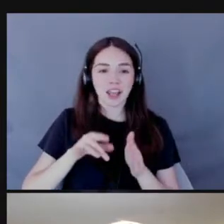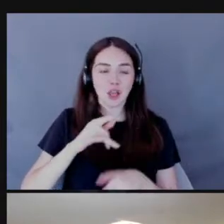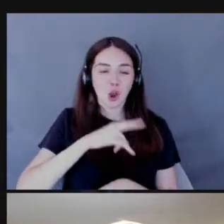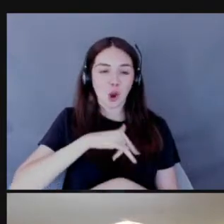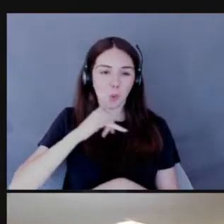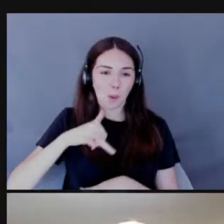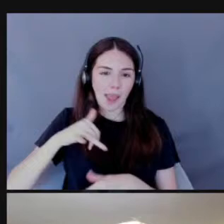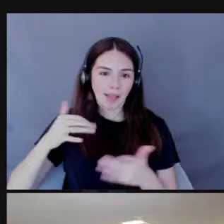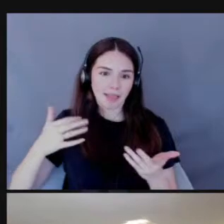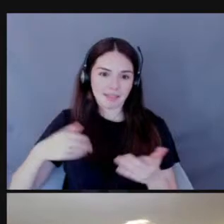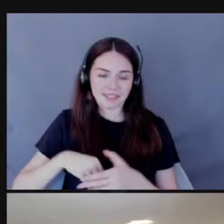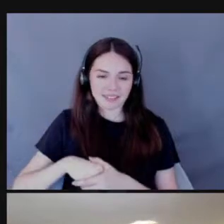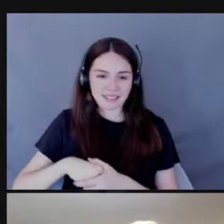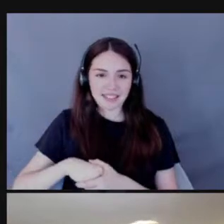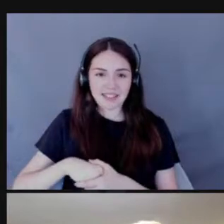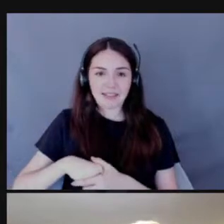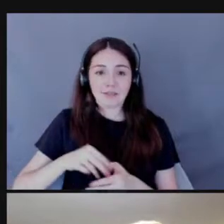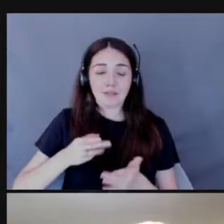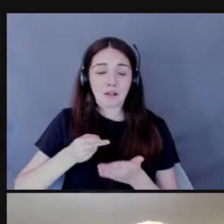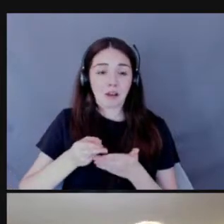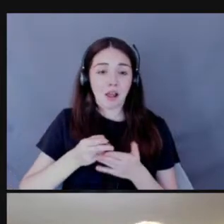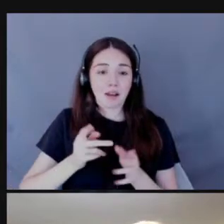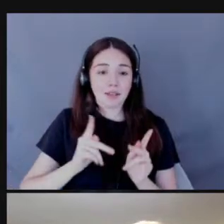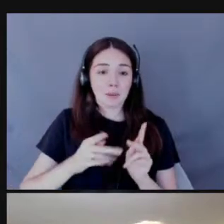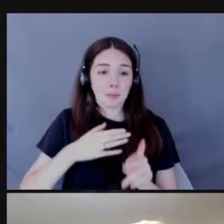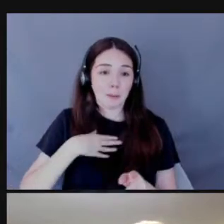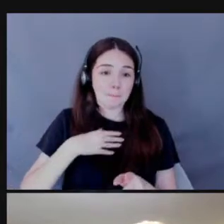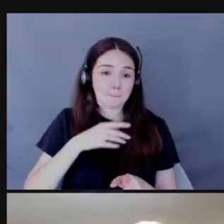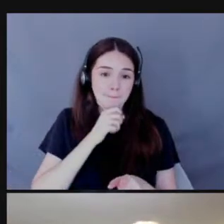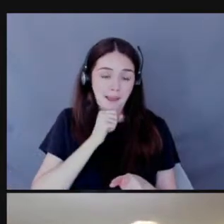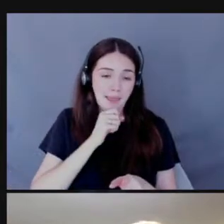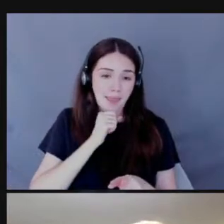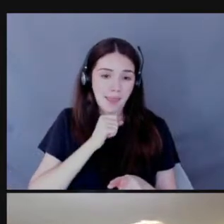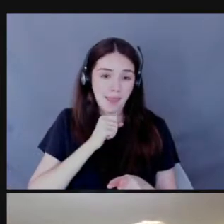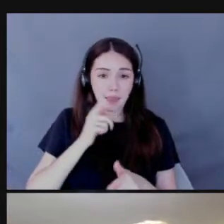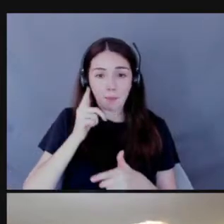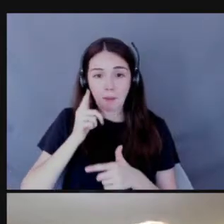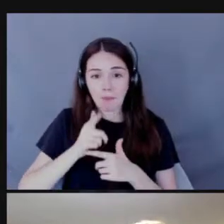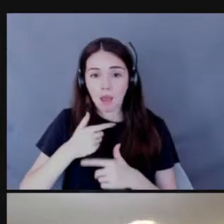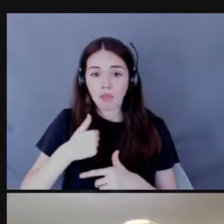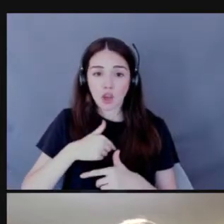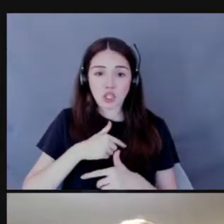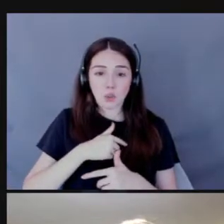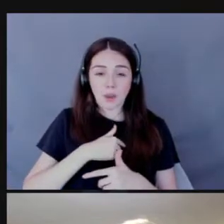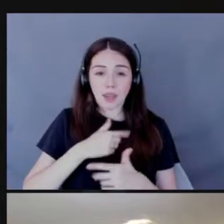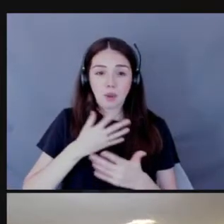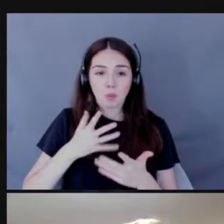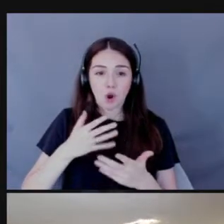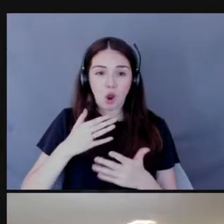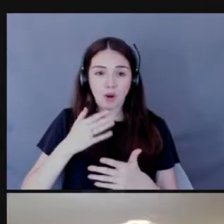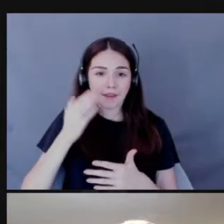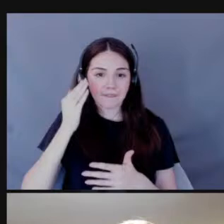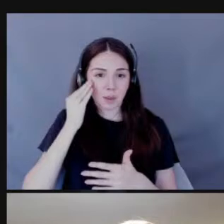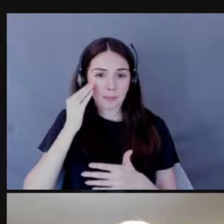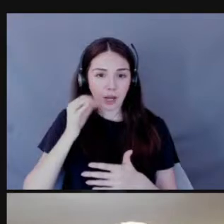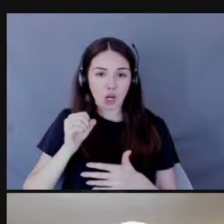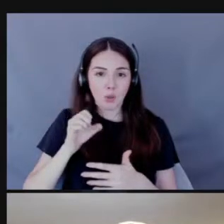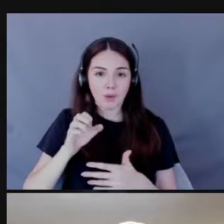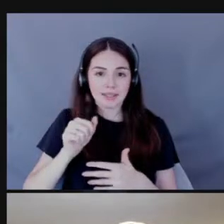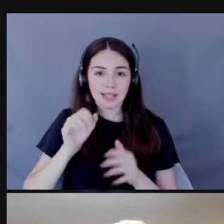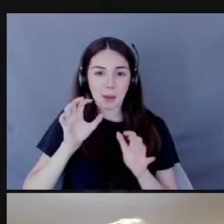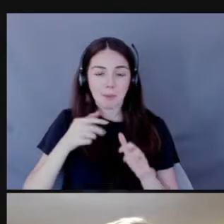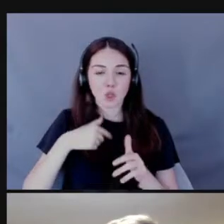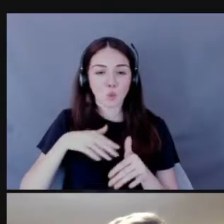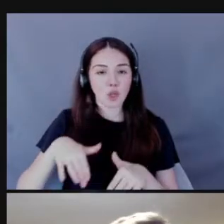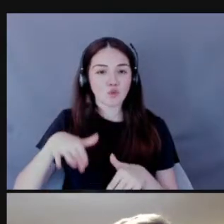And honestly, people our age, my brothers and my age, we were kind of primed for sea monsters anyway in Maryland, because we grew up with this. This